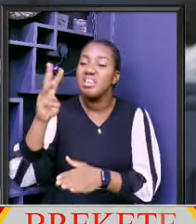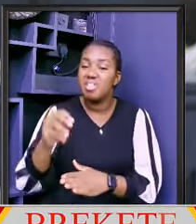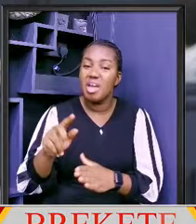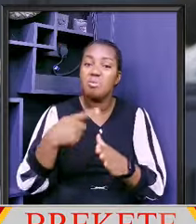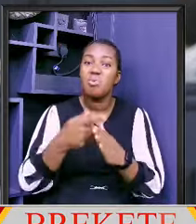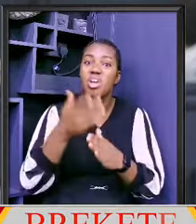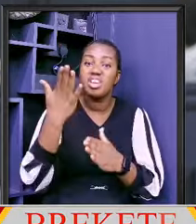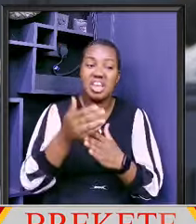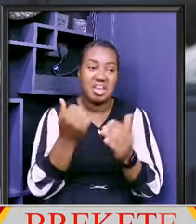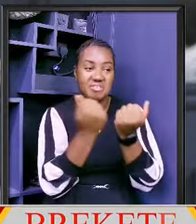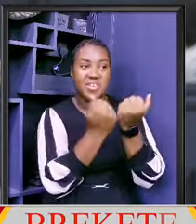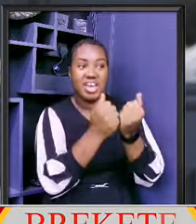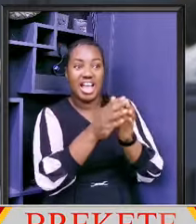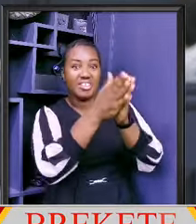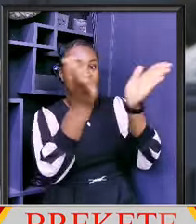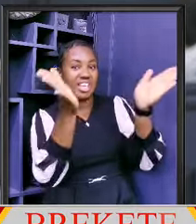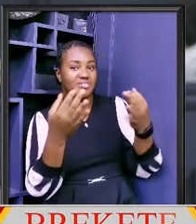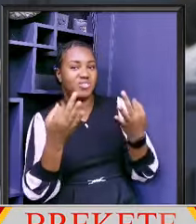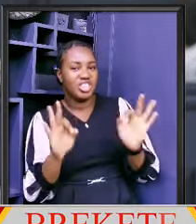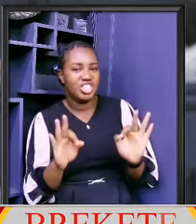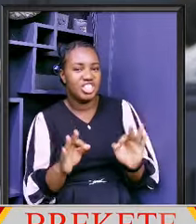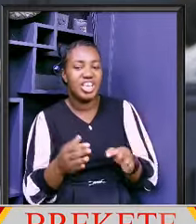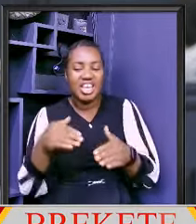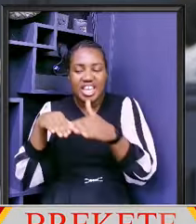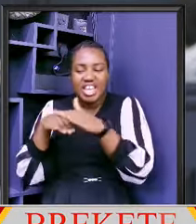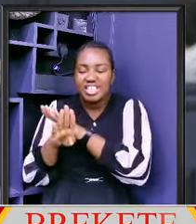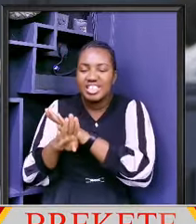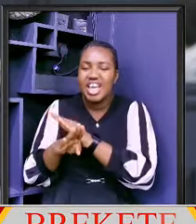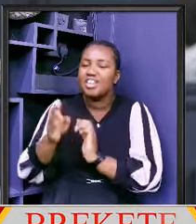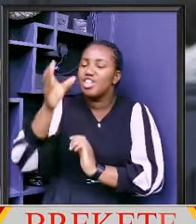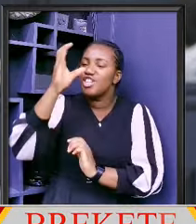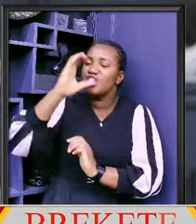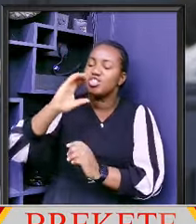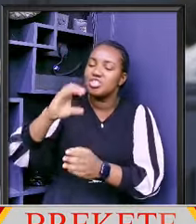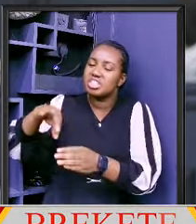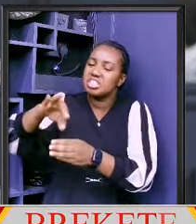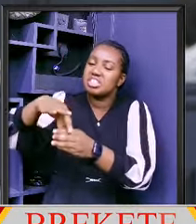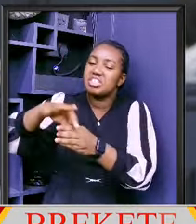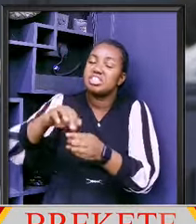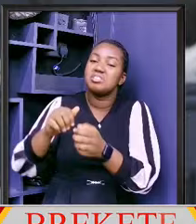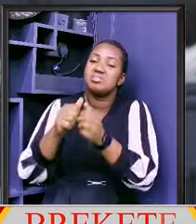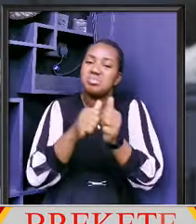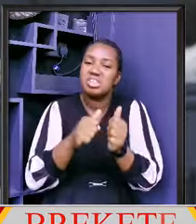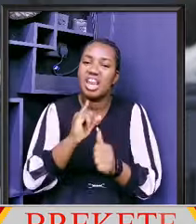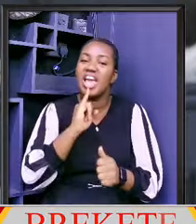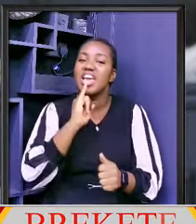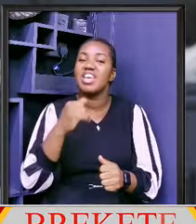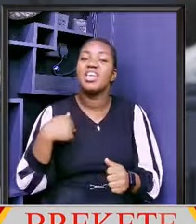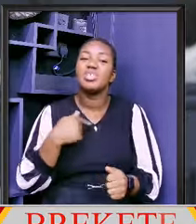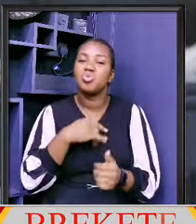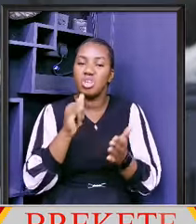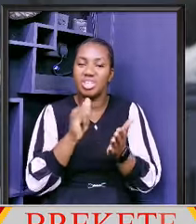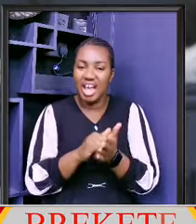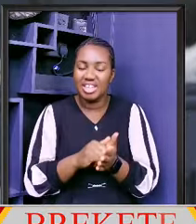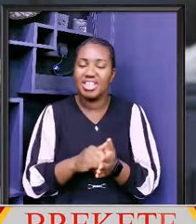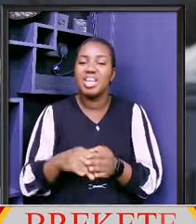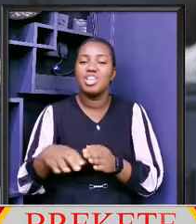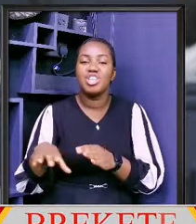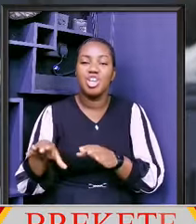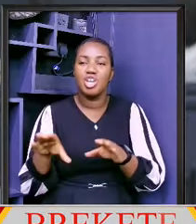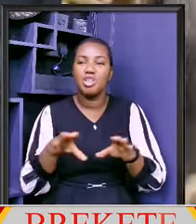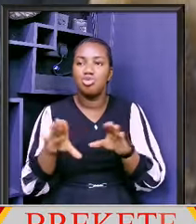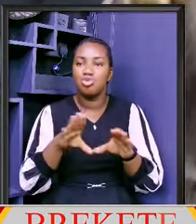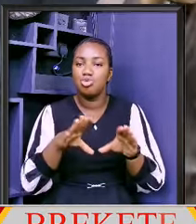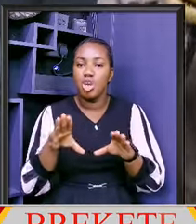together. Leave them. Now we, they take, they do nonsense. I will draw the nonsense. Yeah. They take